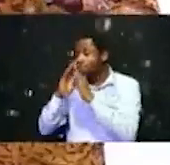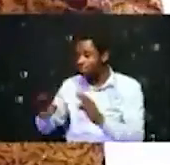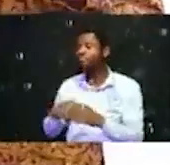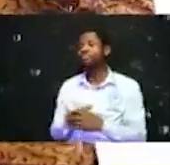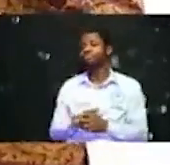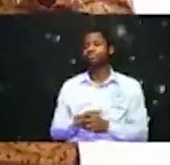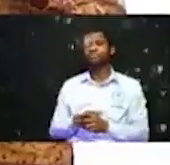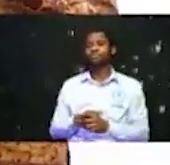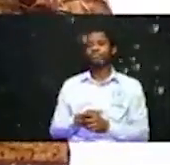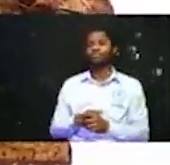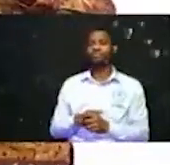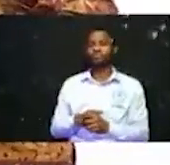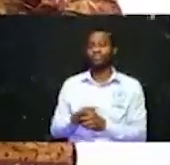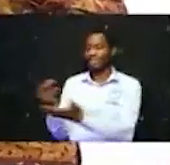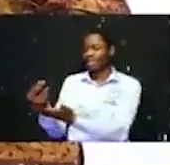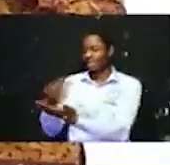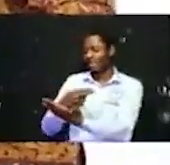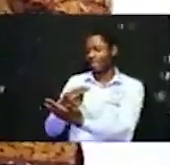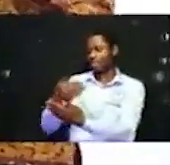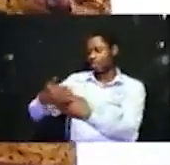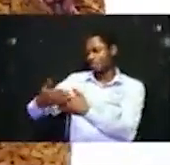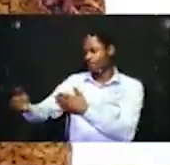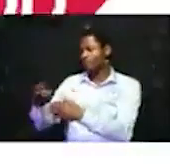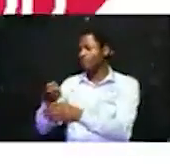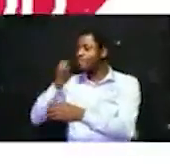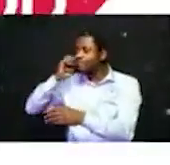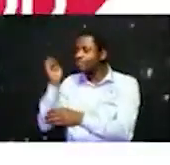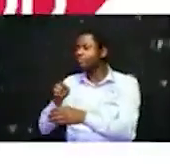peacemakers. Turn from evil and do good.